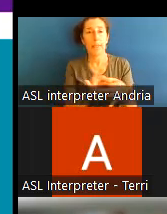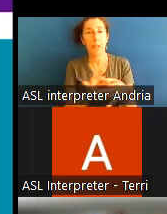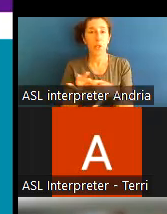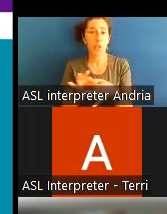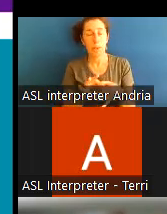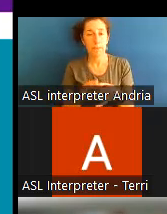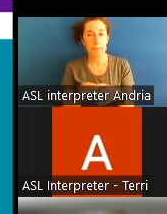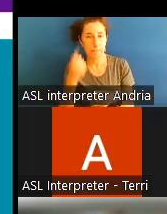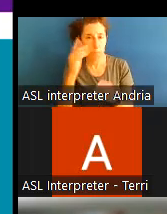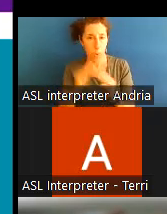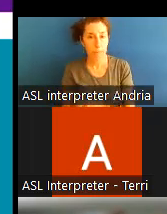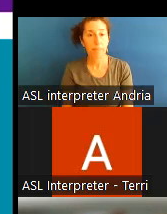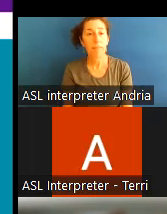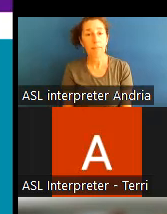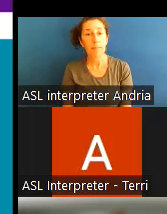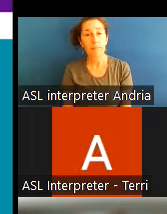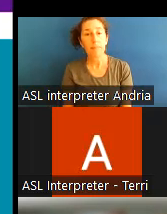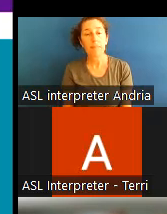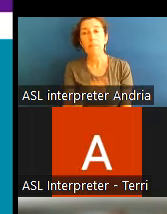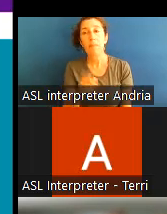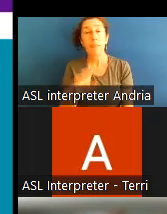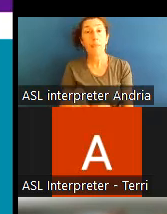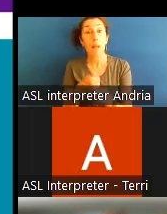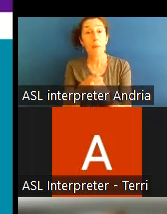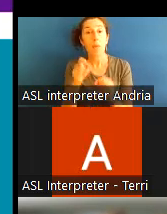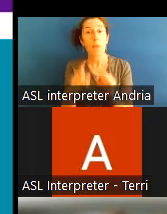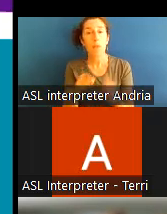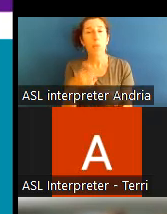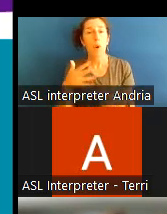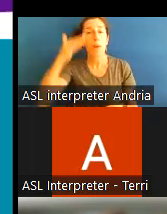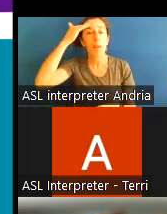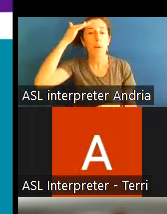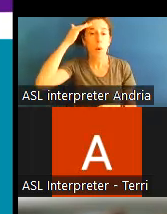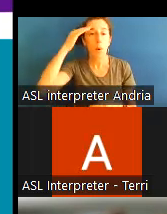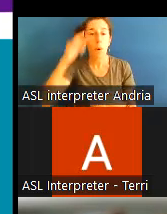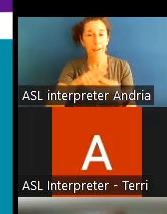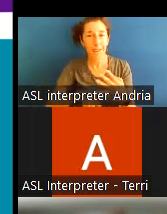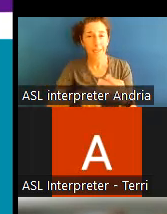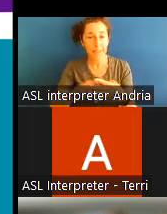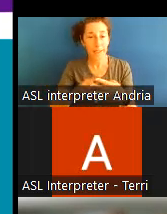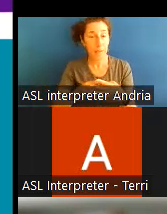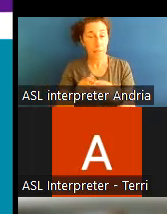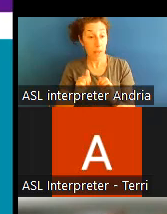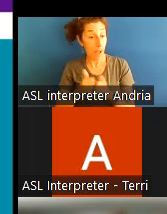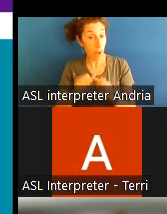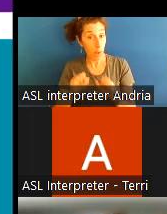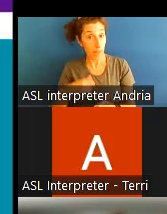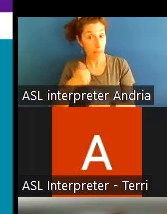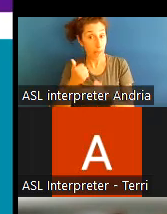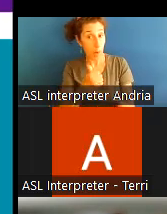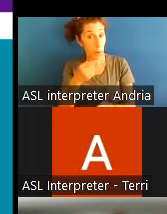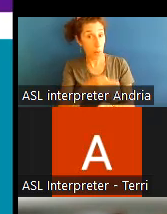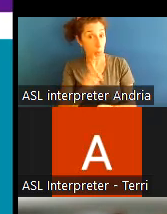So the follow-up questions general, you all know these, you all say these all the time, I'm sure. How can I help you? If you're not sure what